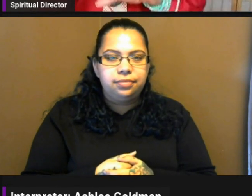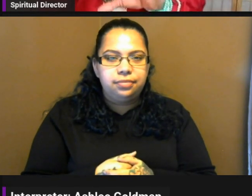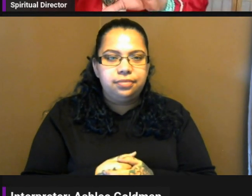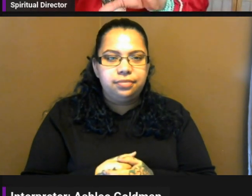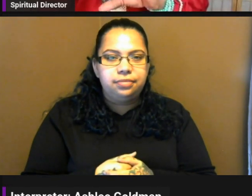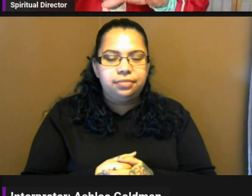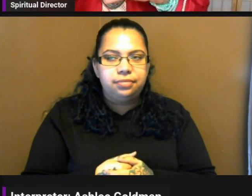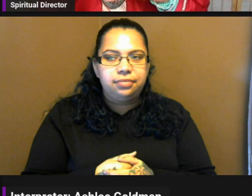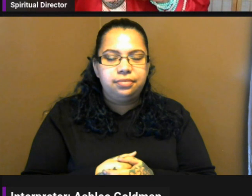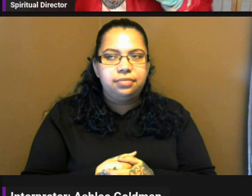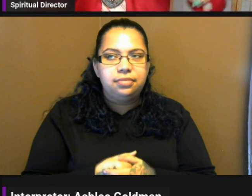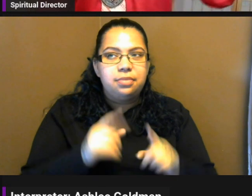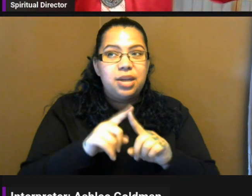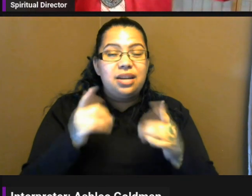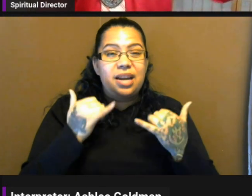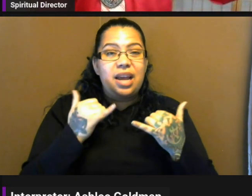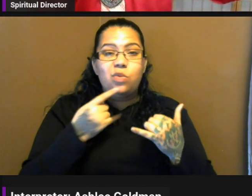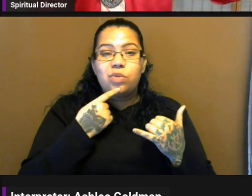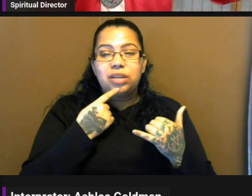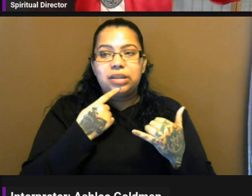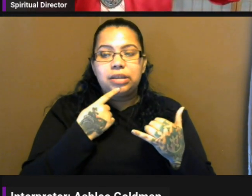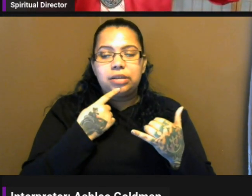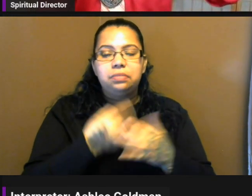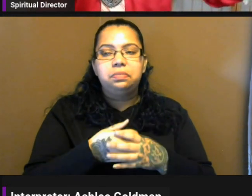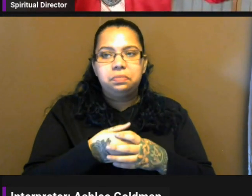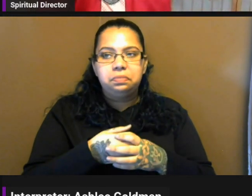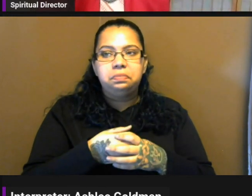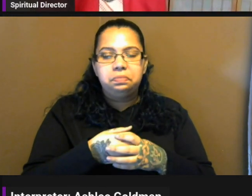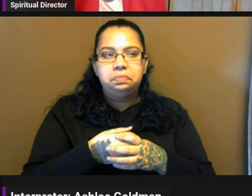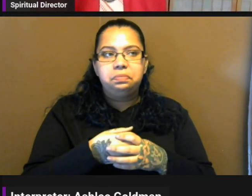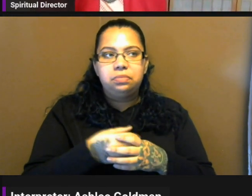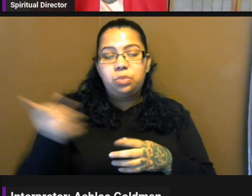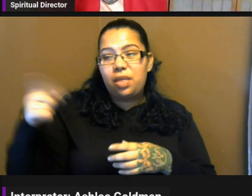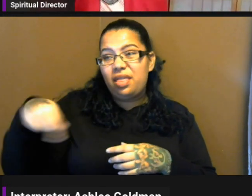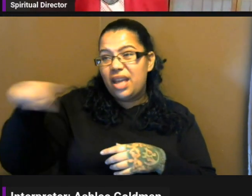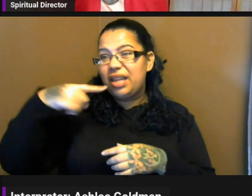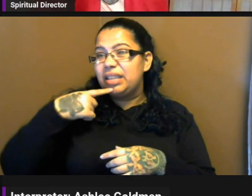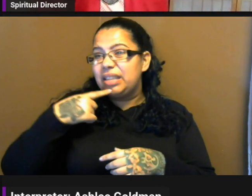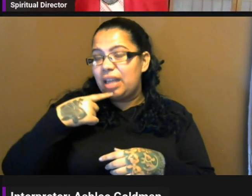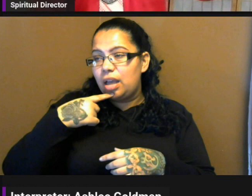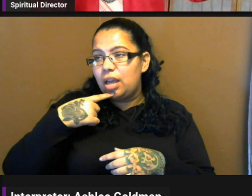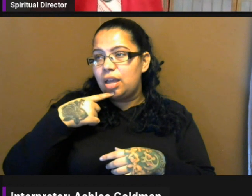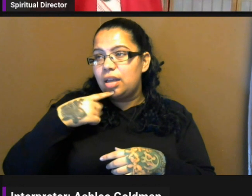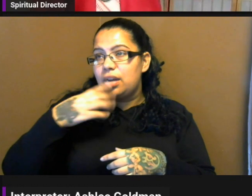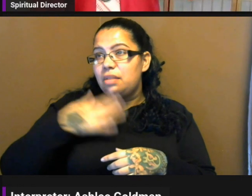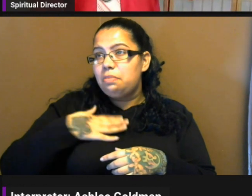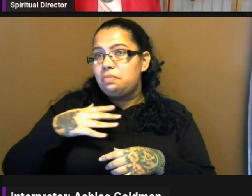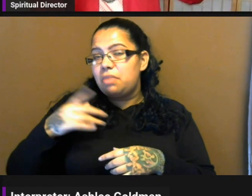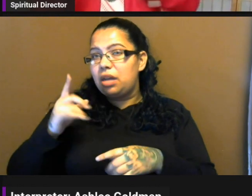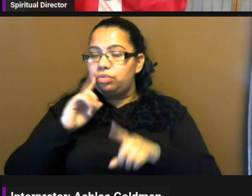And now we are saying what they said had this response, and